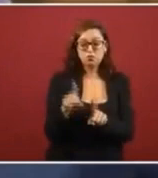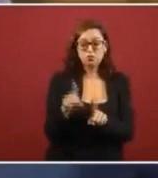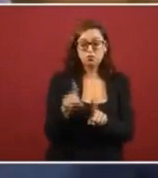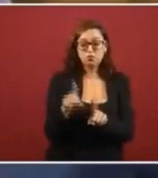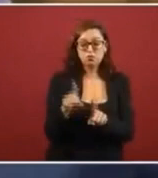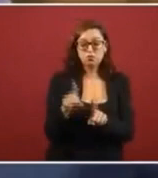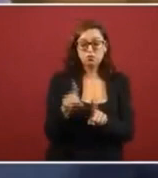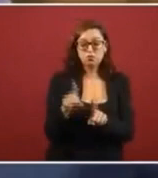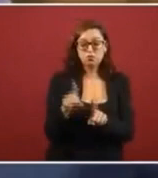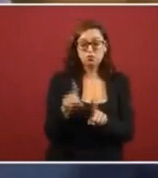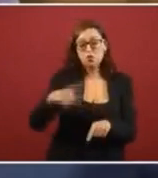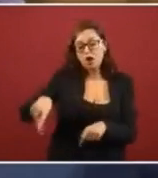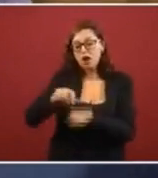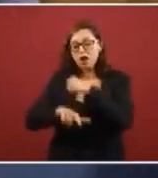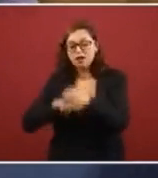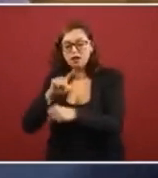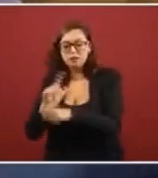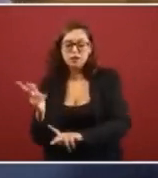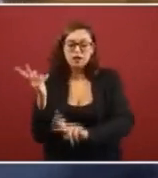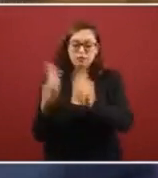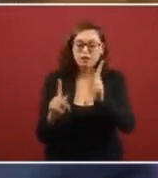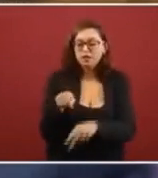agricultural workers